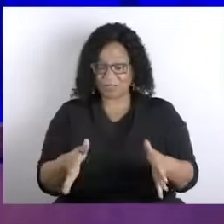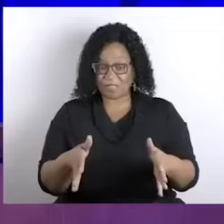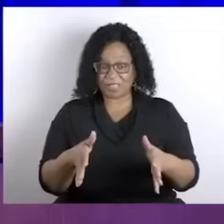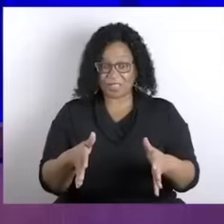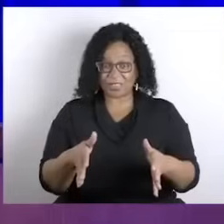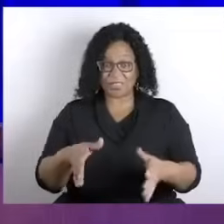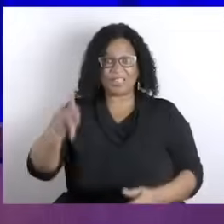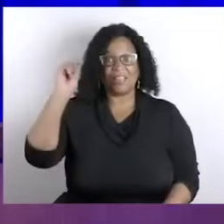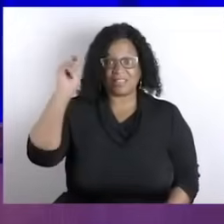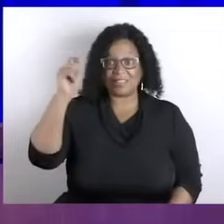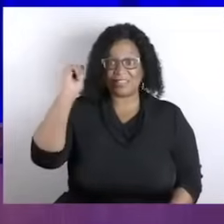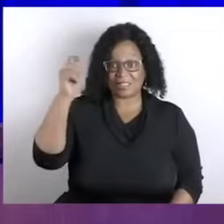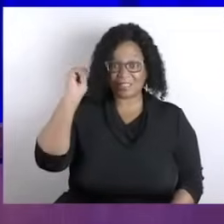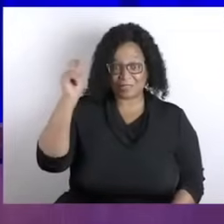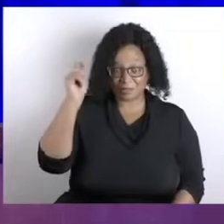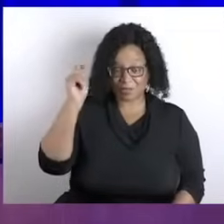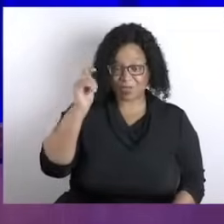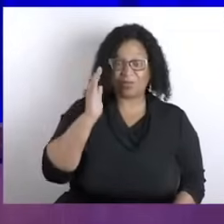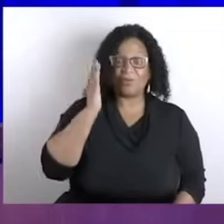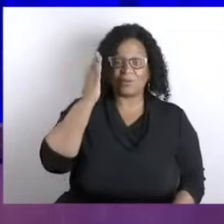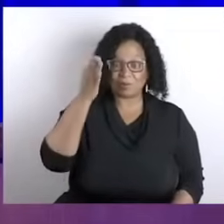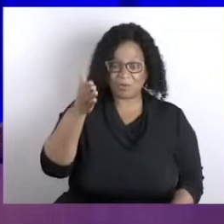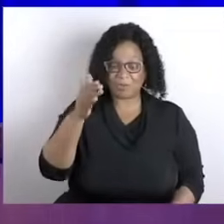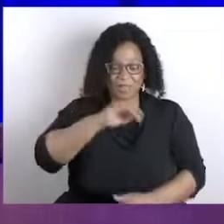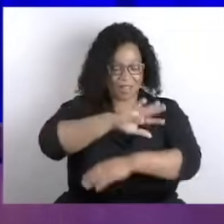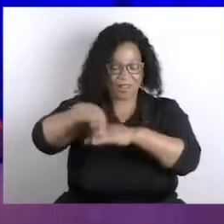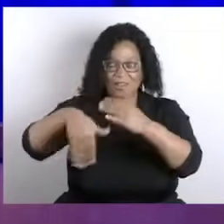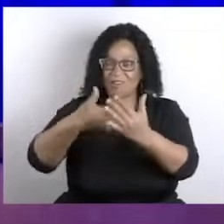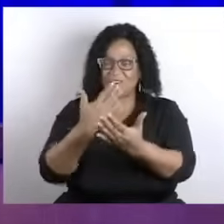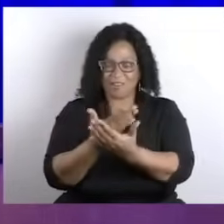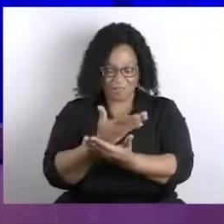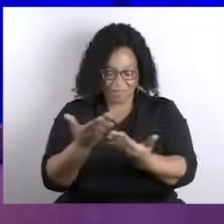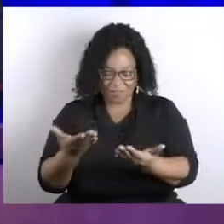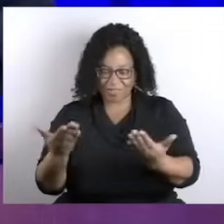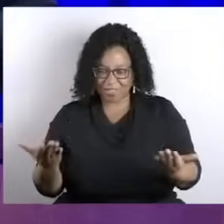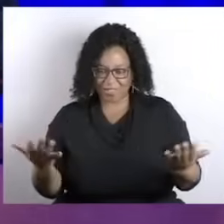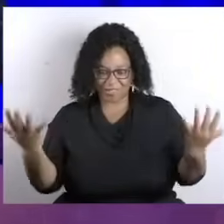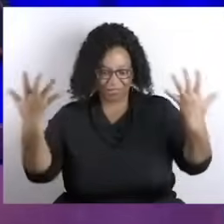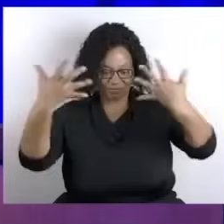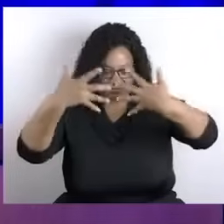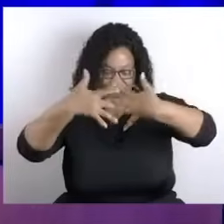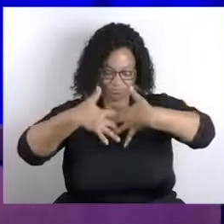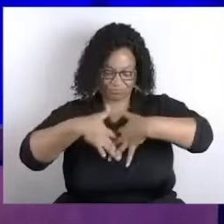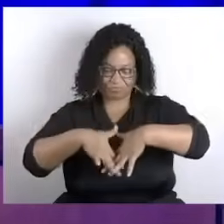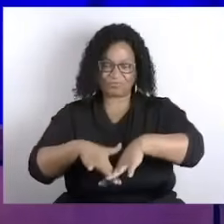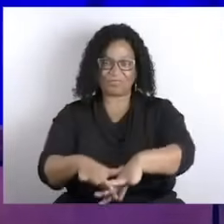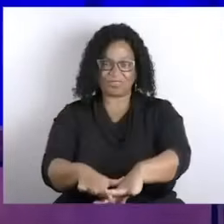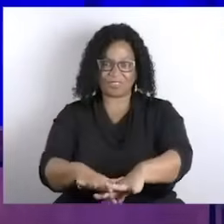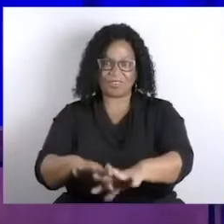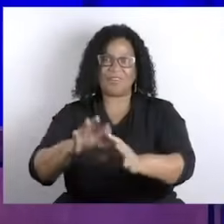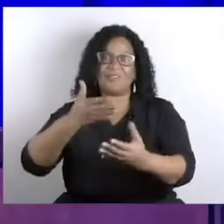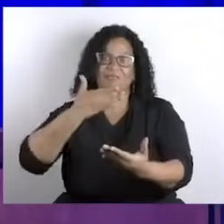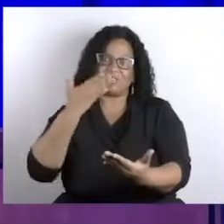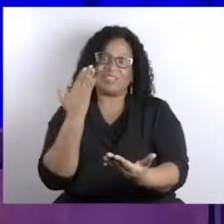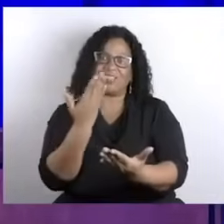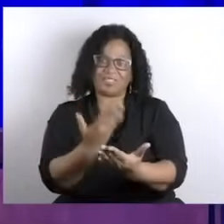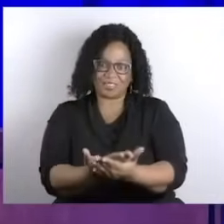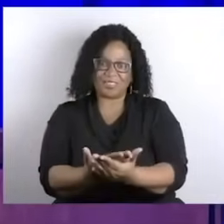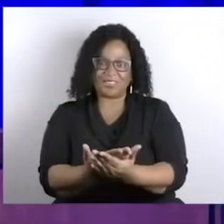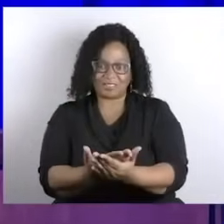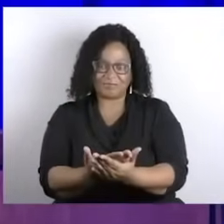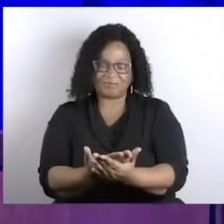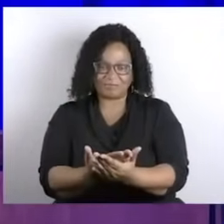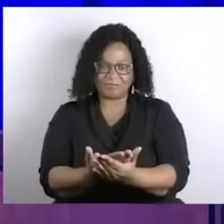that all things weave together for the good of them who love God. Here it